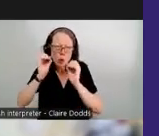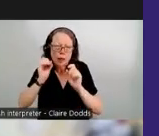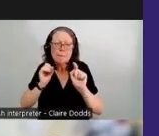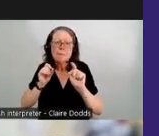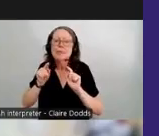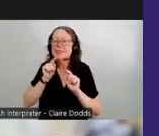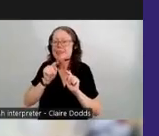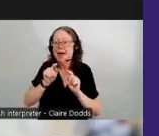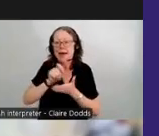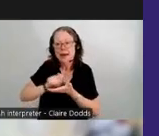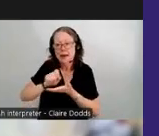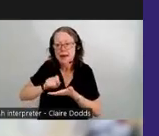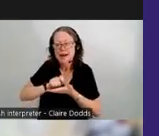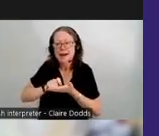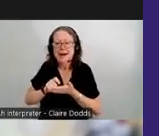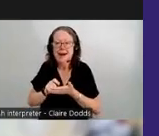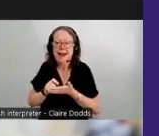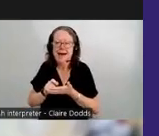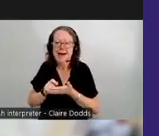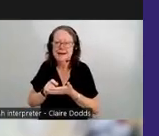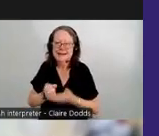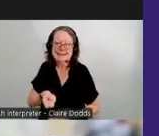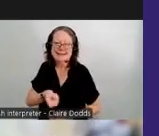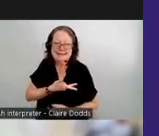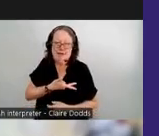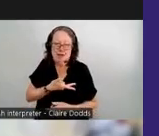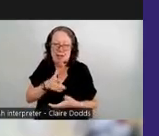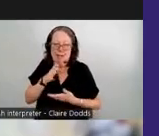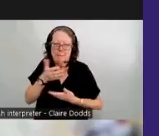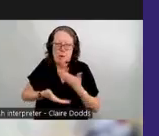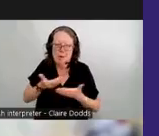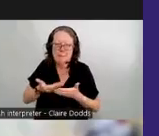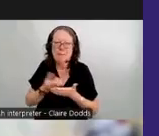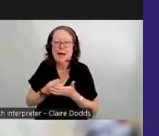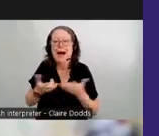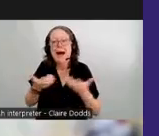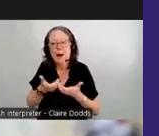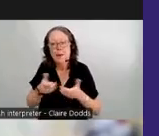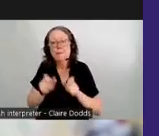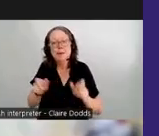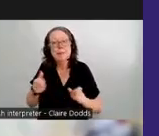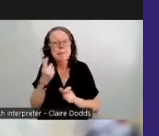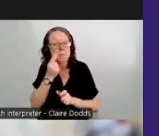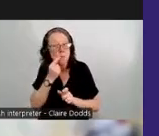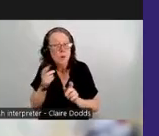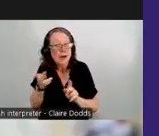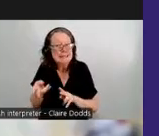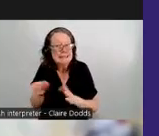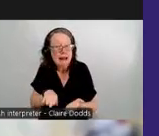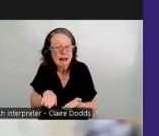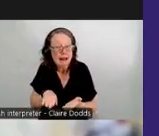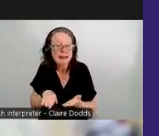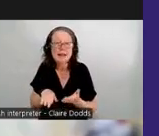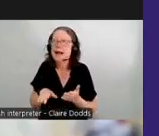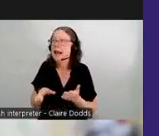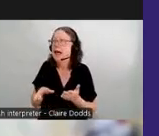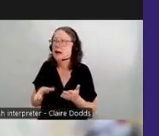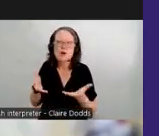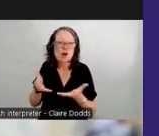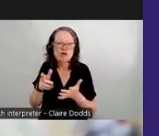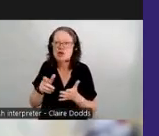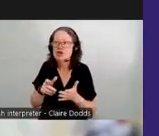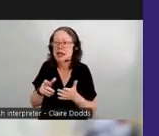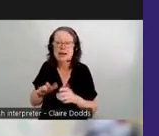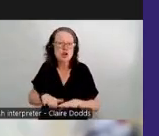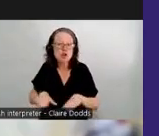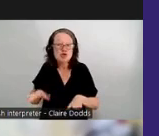life might die. In Mexican schools, school children are often encouraged to write them about their teachers. The one rule is you